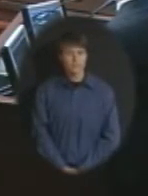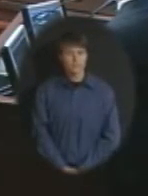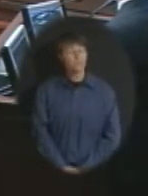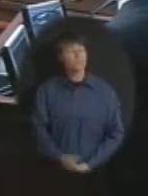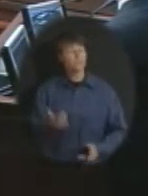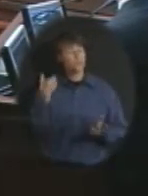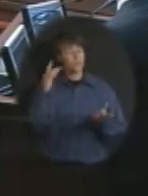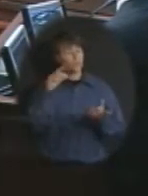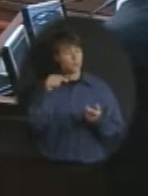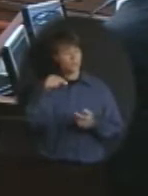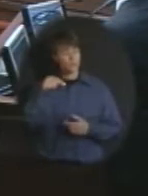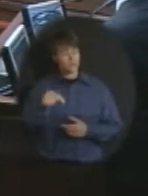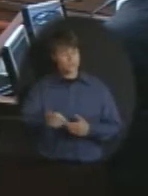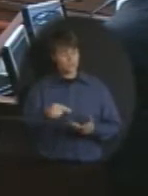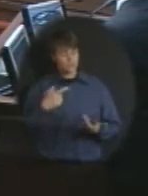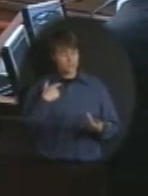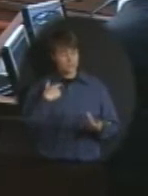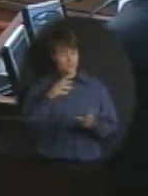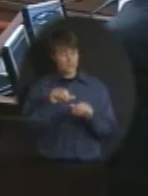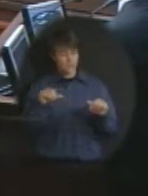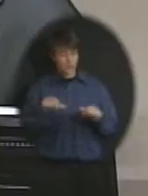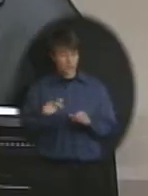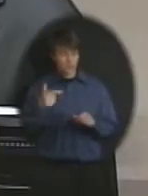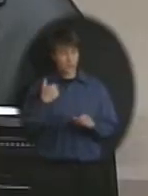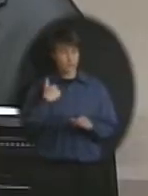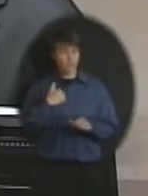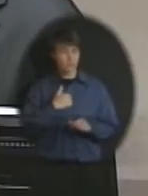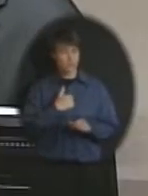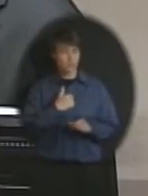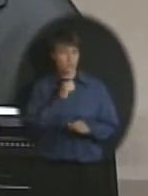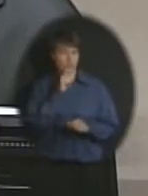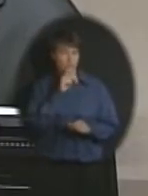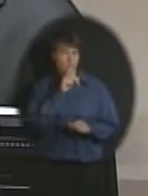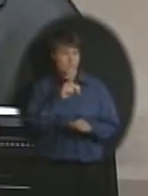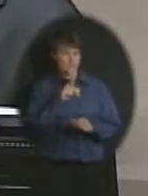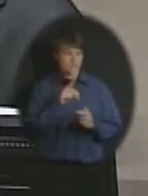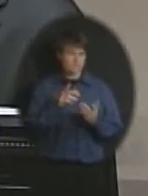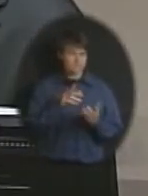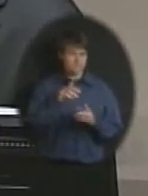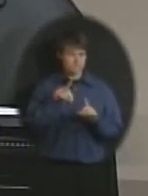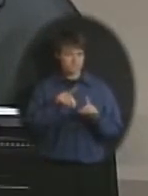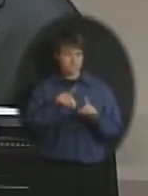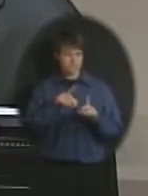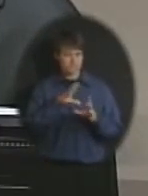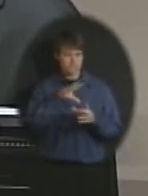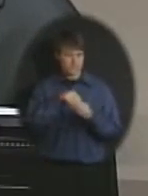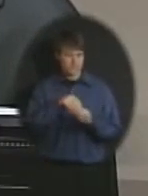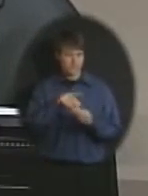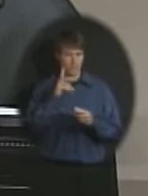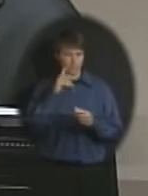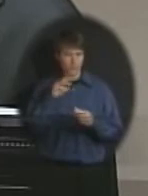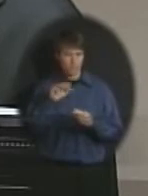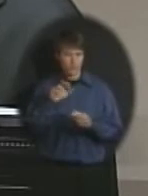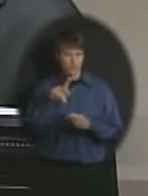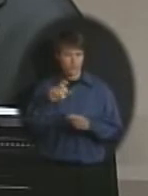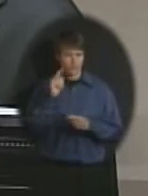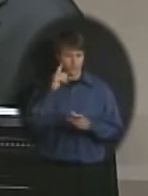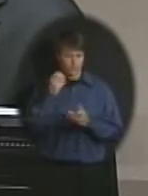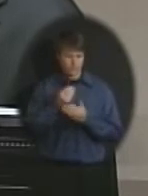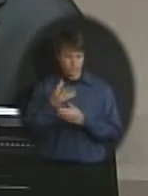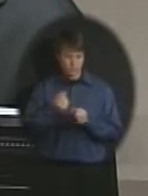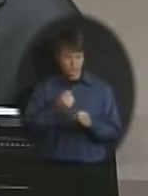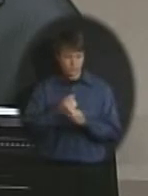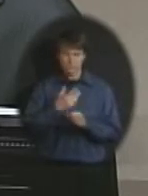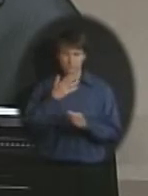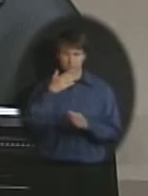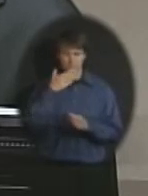This is an area that we had not really tested the market in many, many years. Decided this would be the best timing